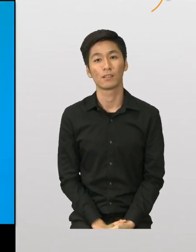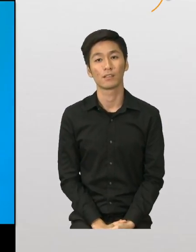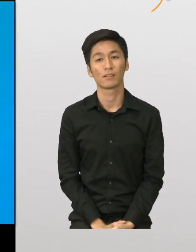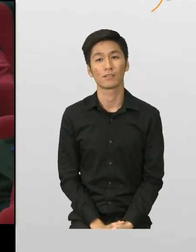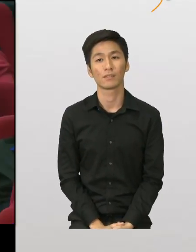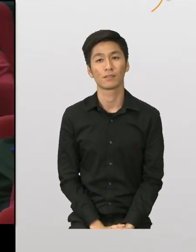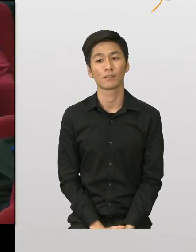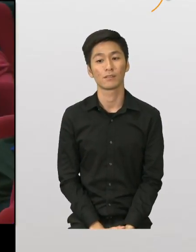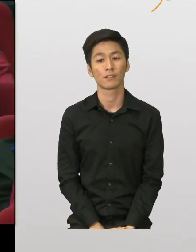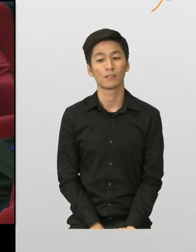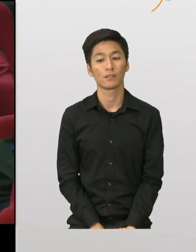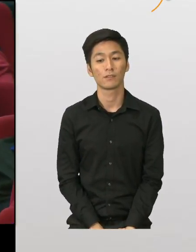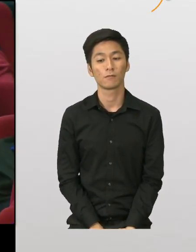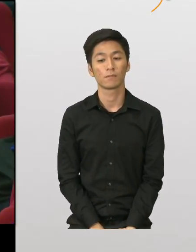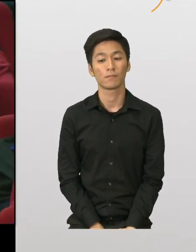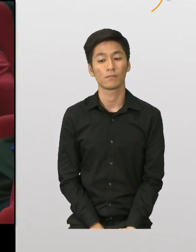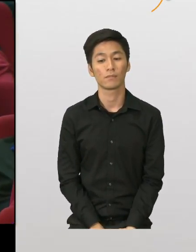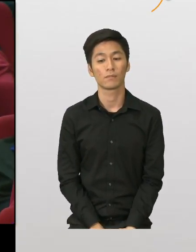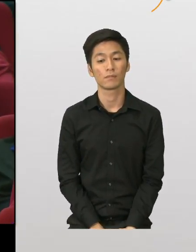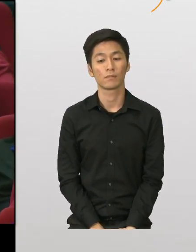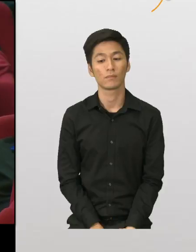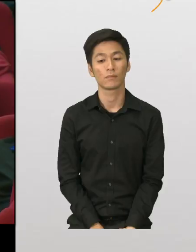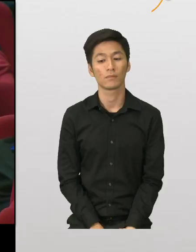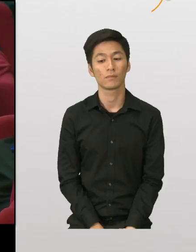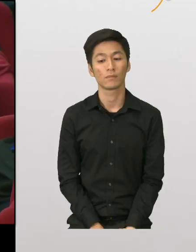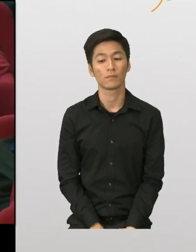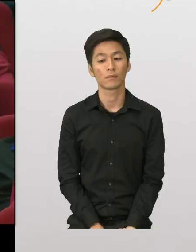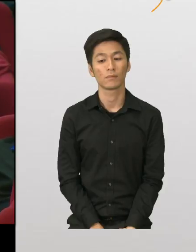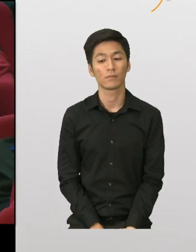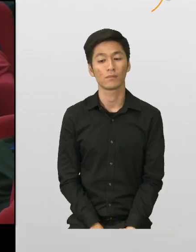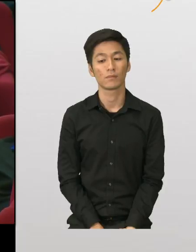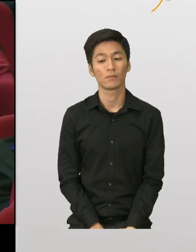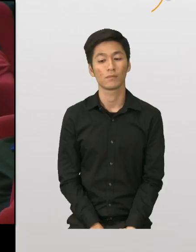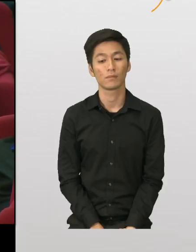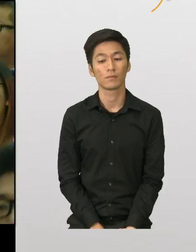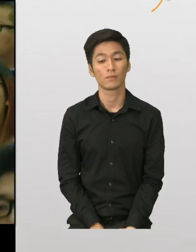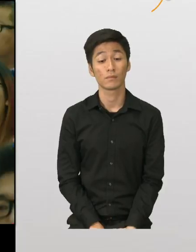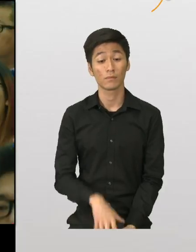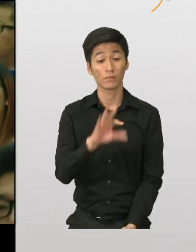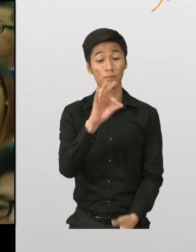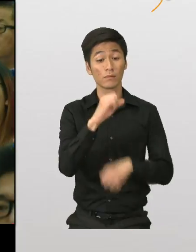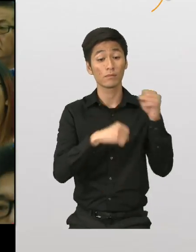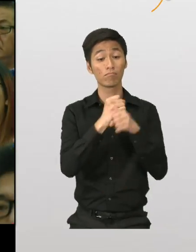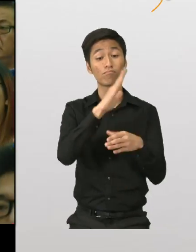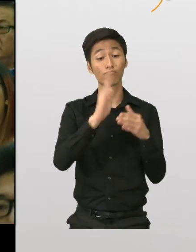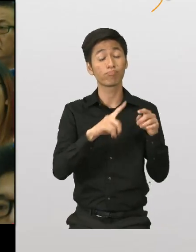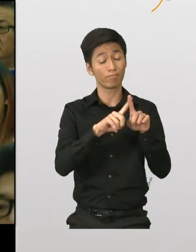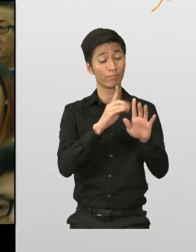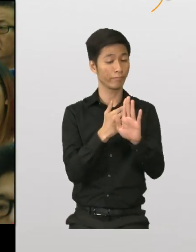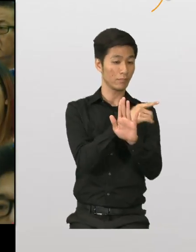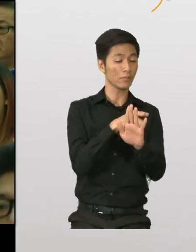More households will be able to benefit from redevelopment before their leases expire.